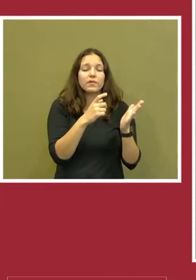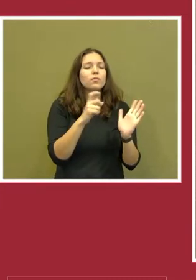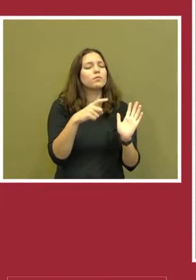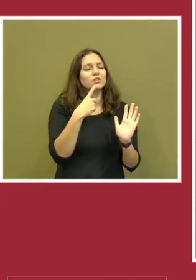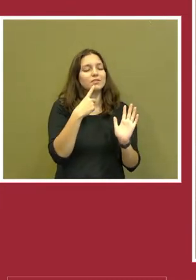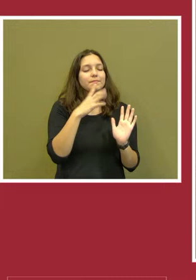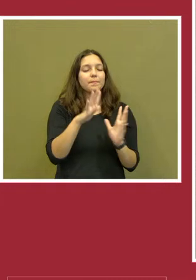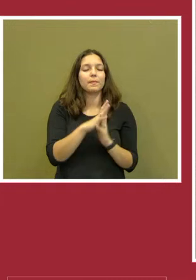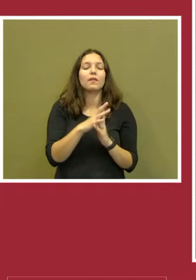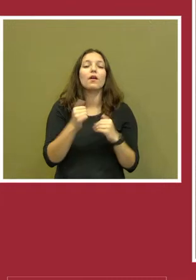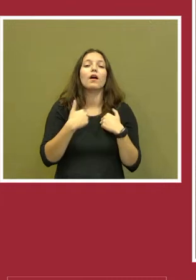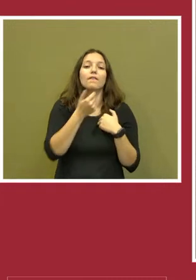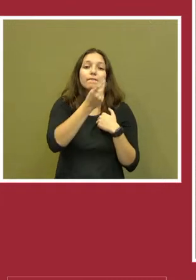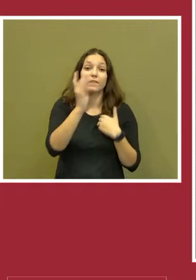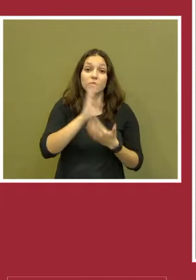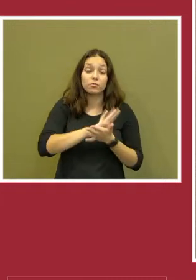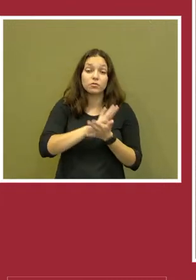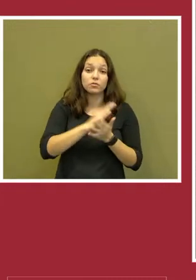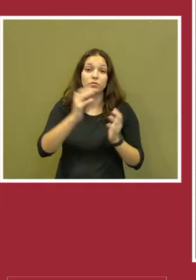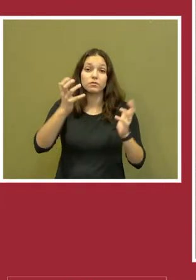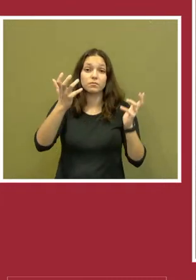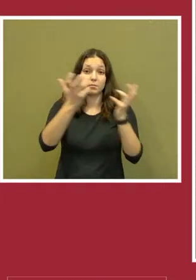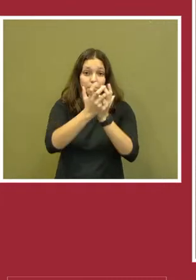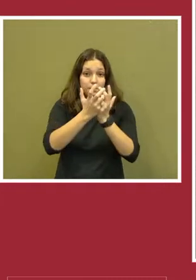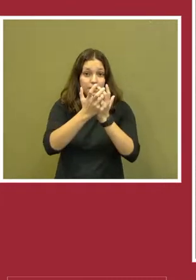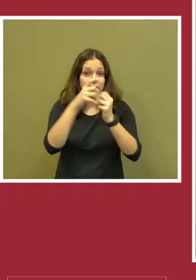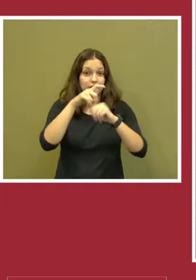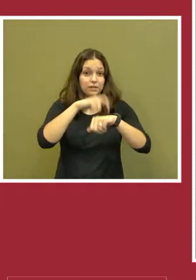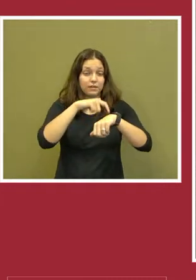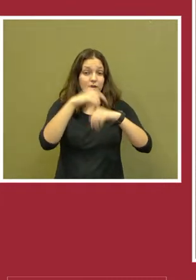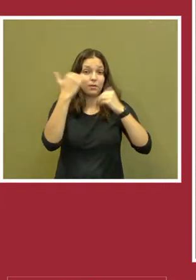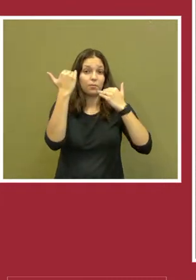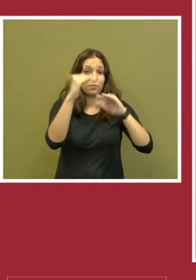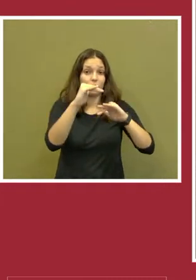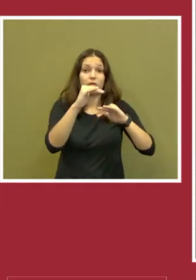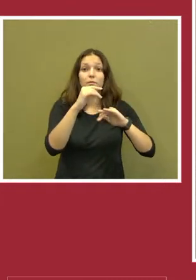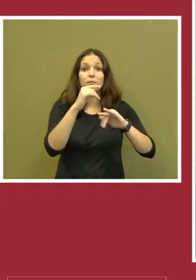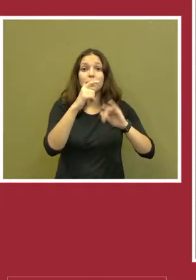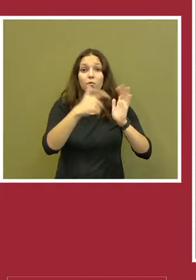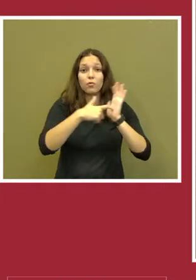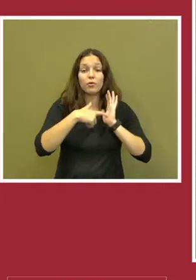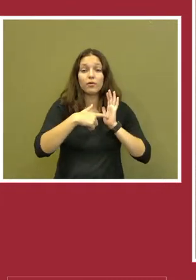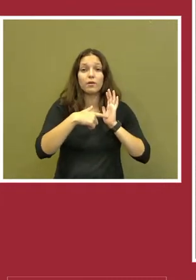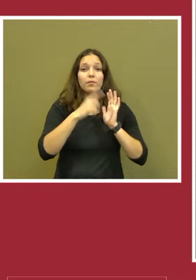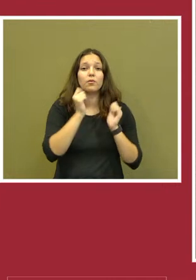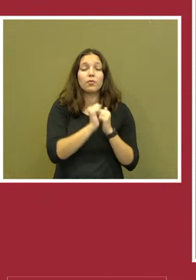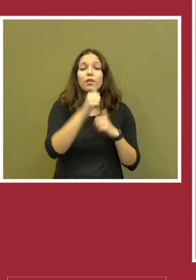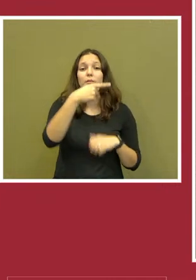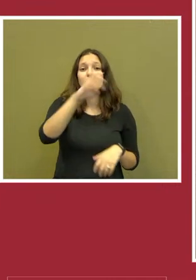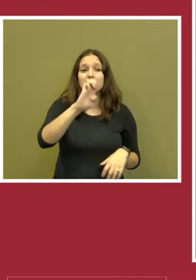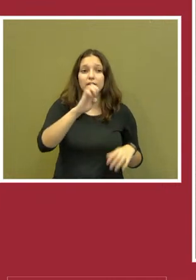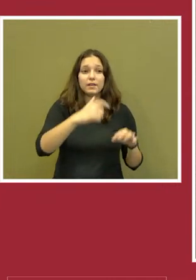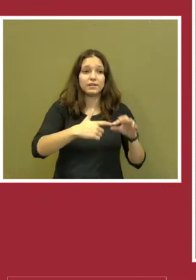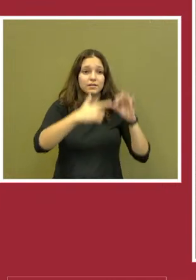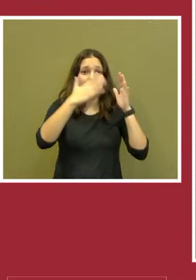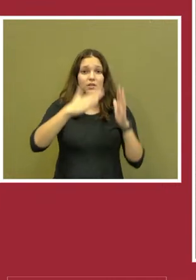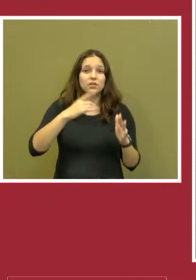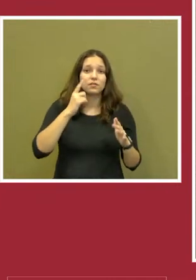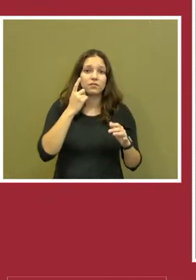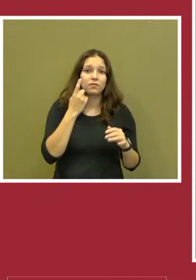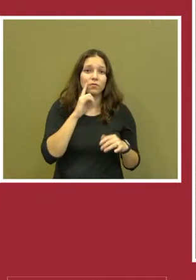we have a few schools that actually meet the time requirement with PE specialists based on the population of their